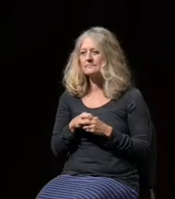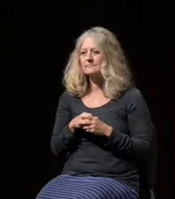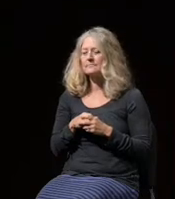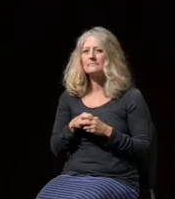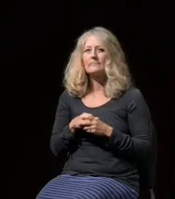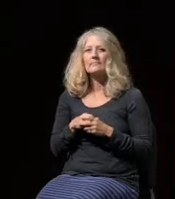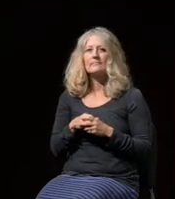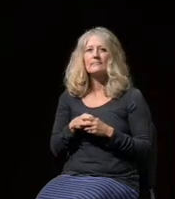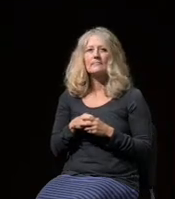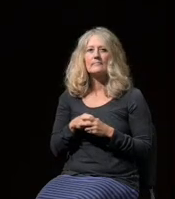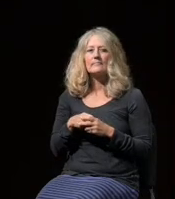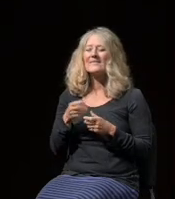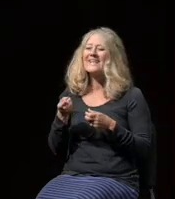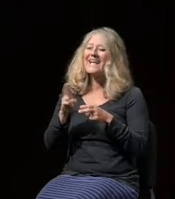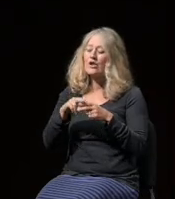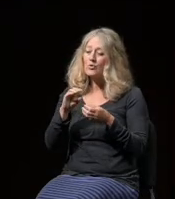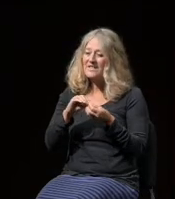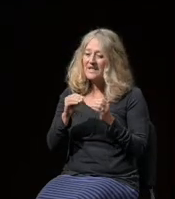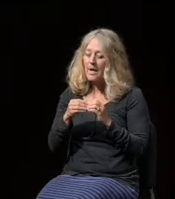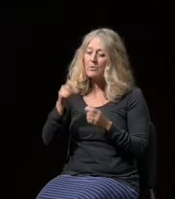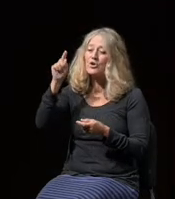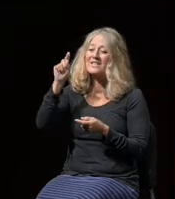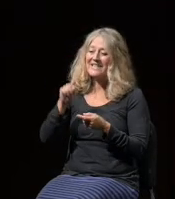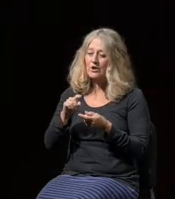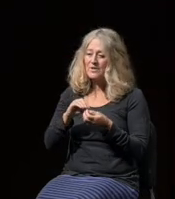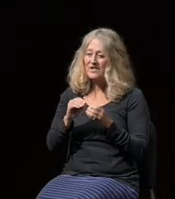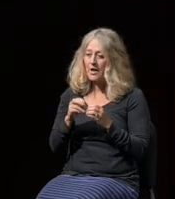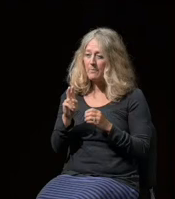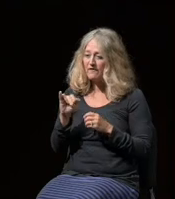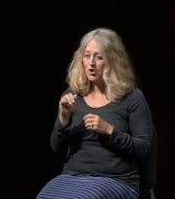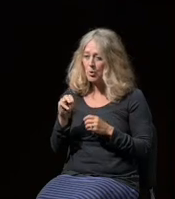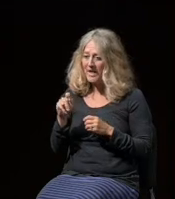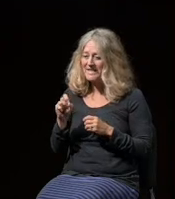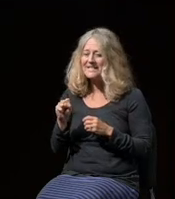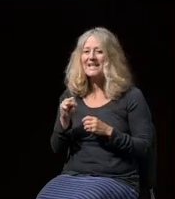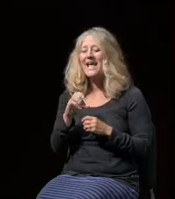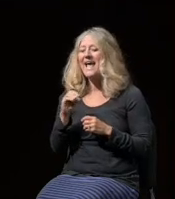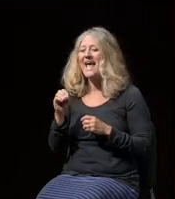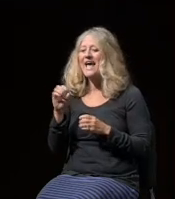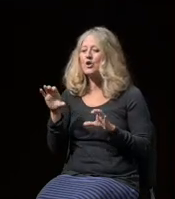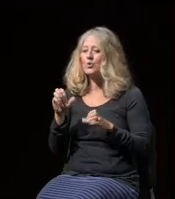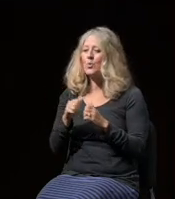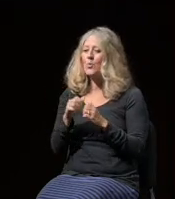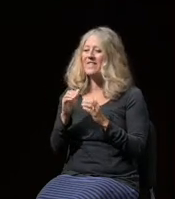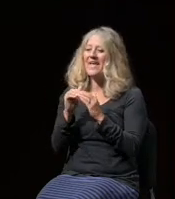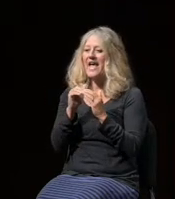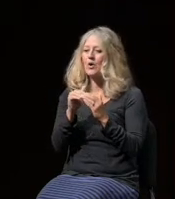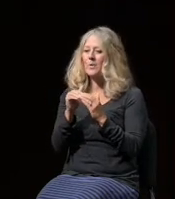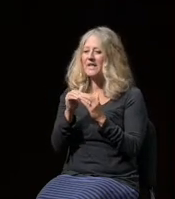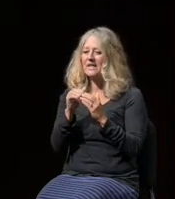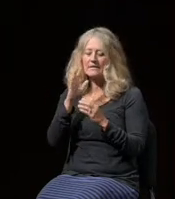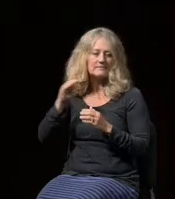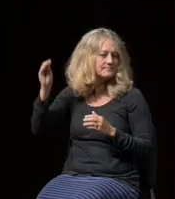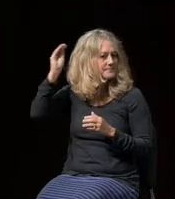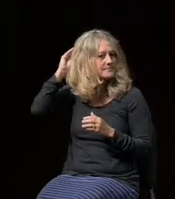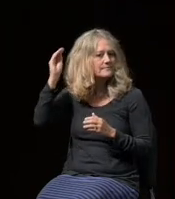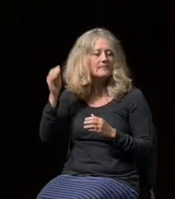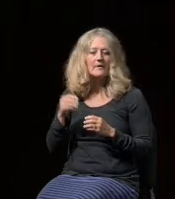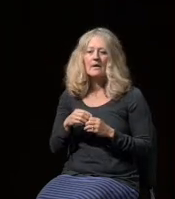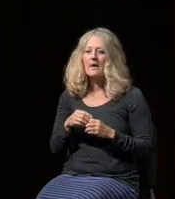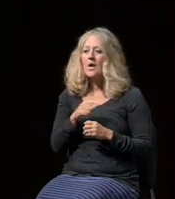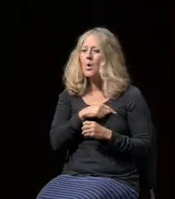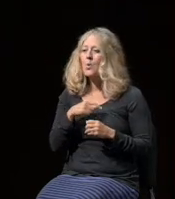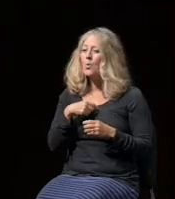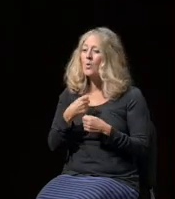increase the number, decrease the number of units they earn, and do that with equity in mind. And we've made